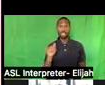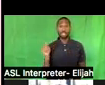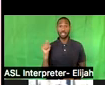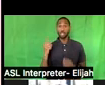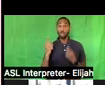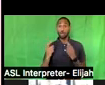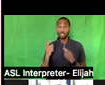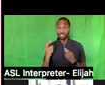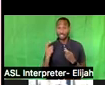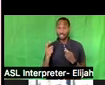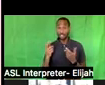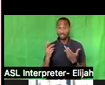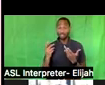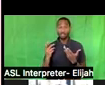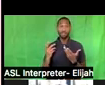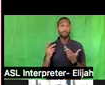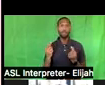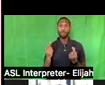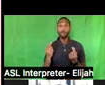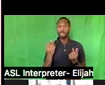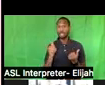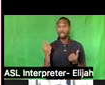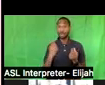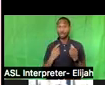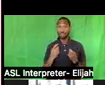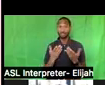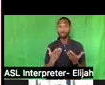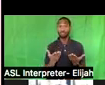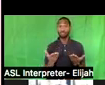these questions or what we're heading into?